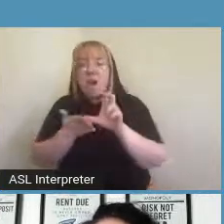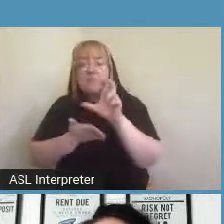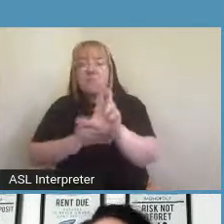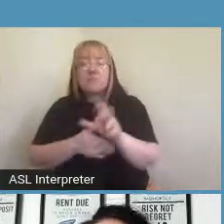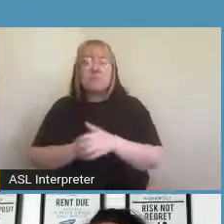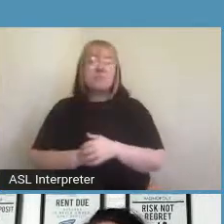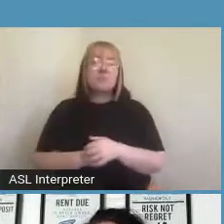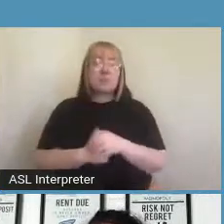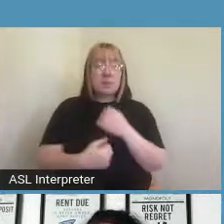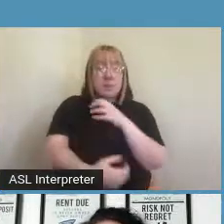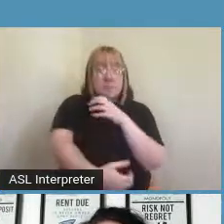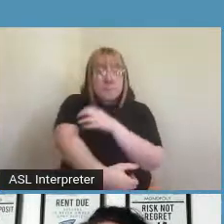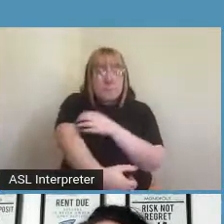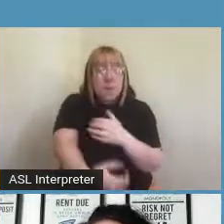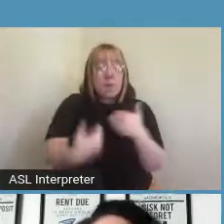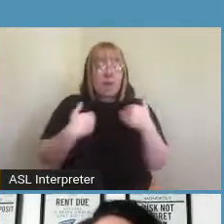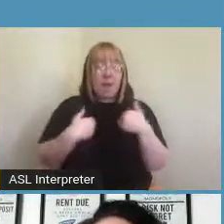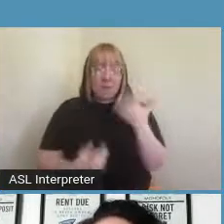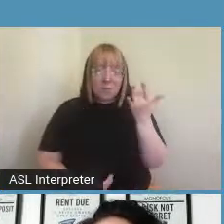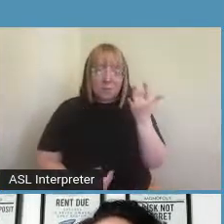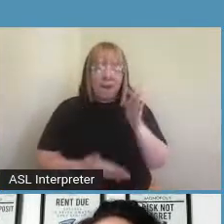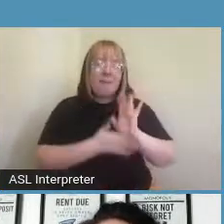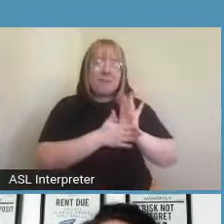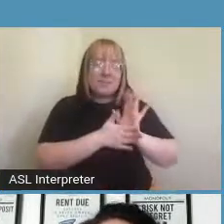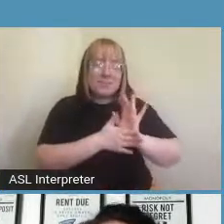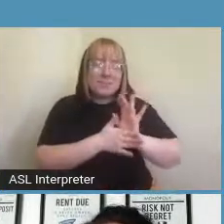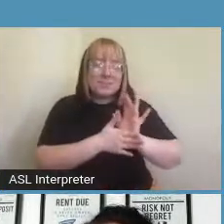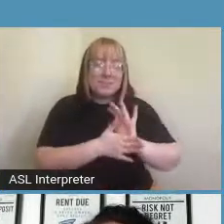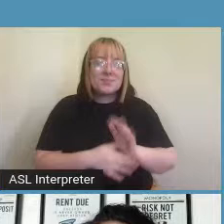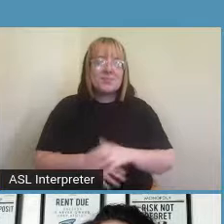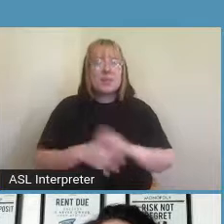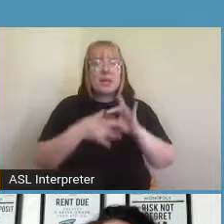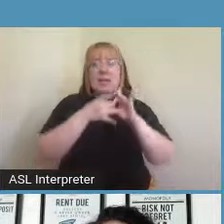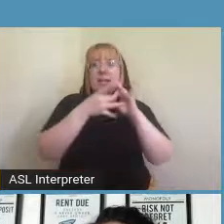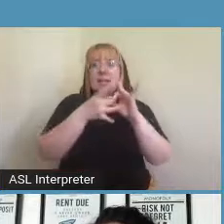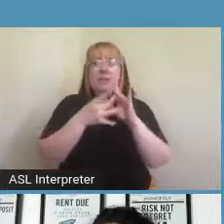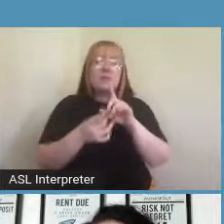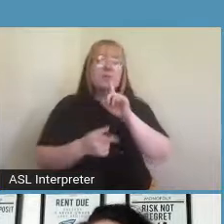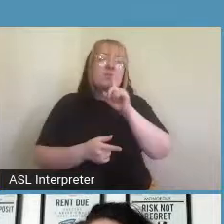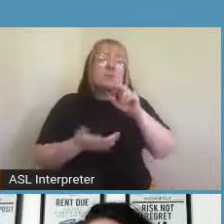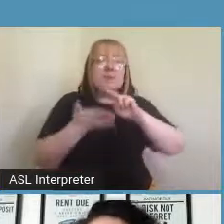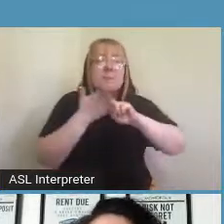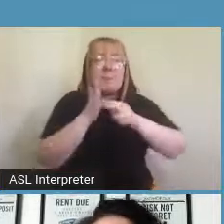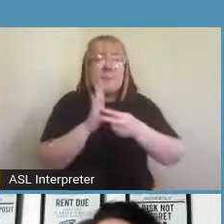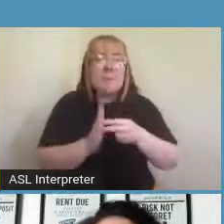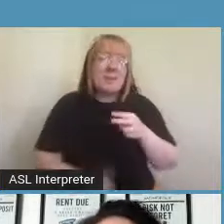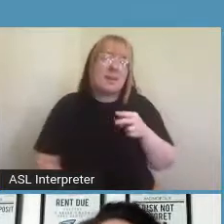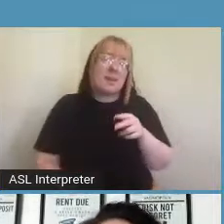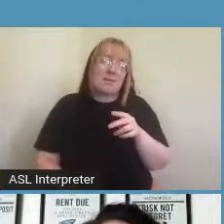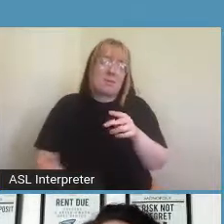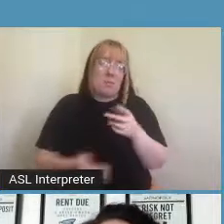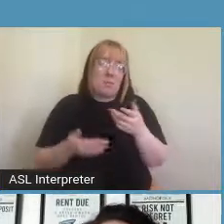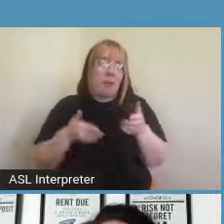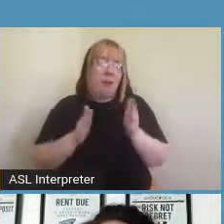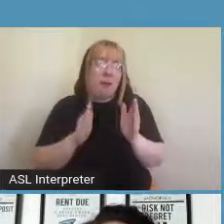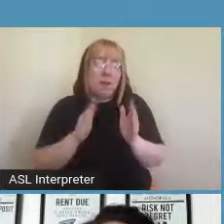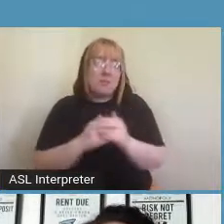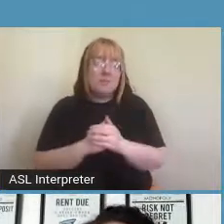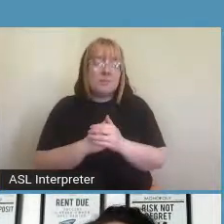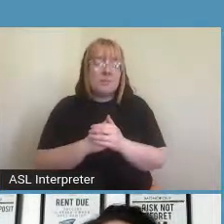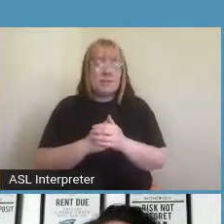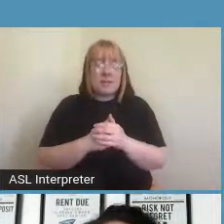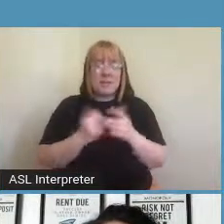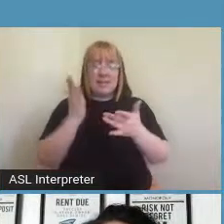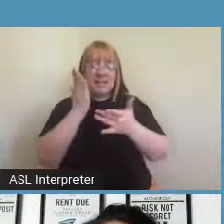is being able to connect in such a meaningful way across these digital spaces. And that